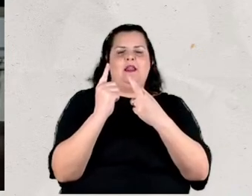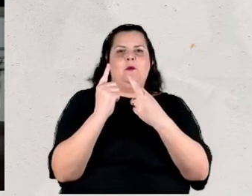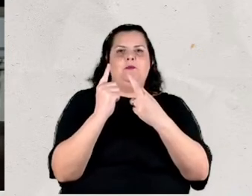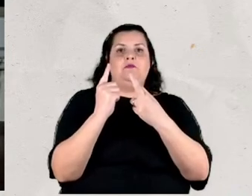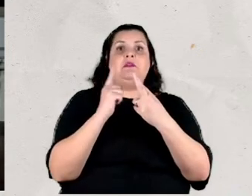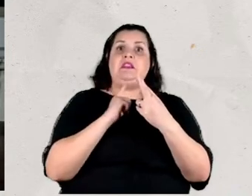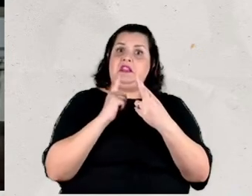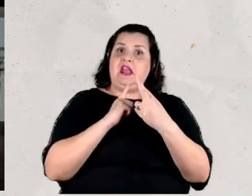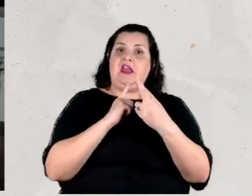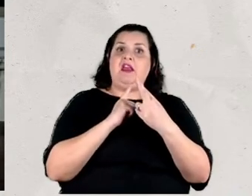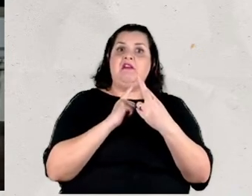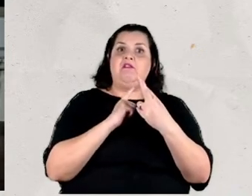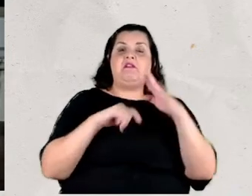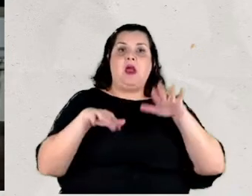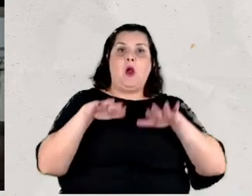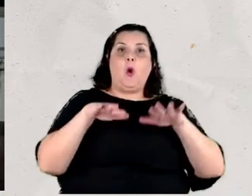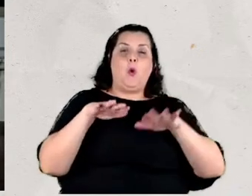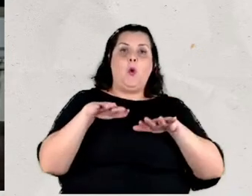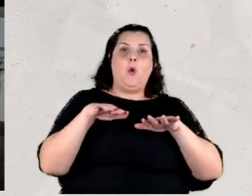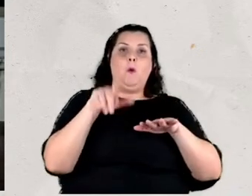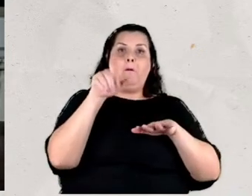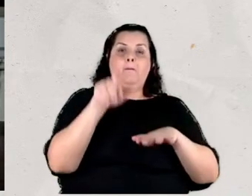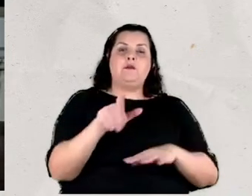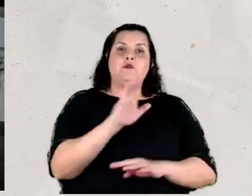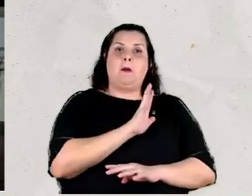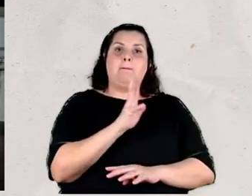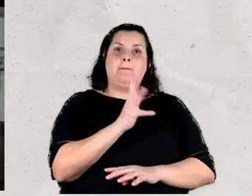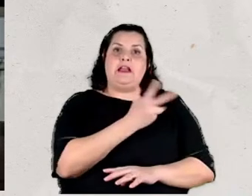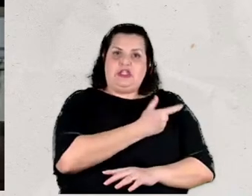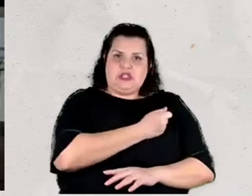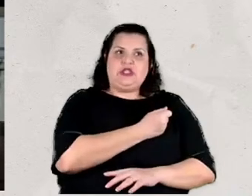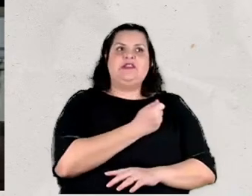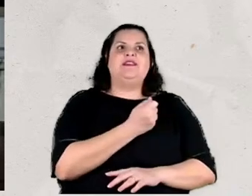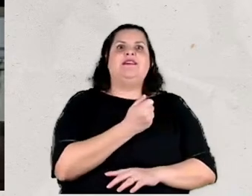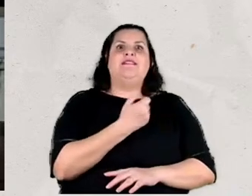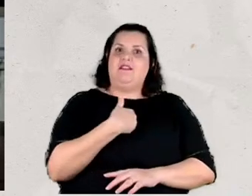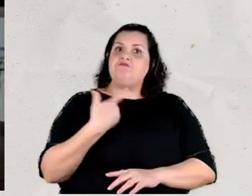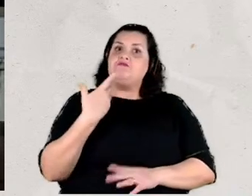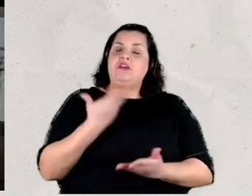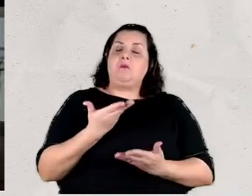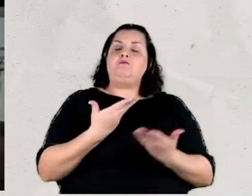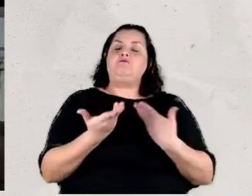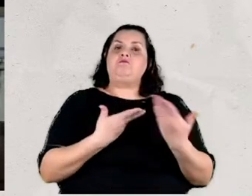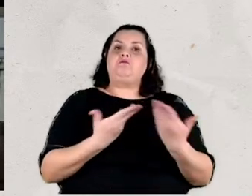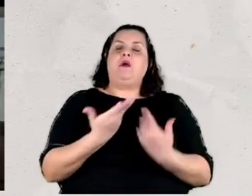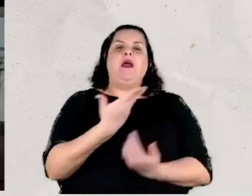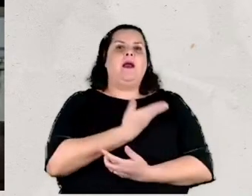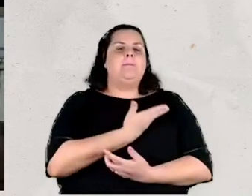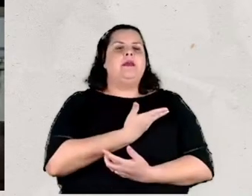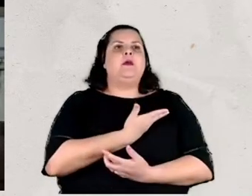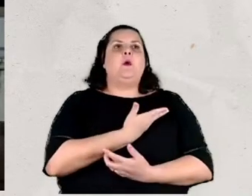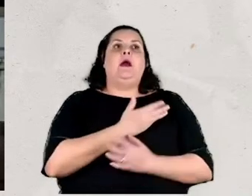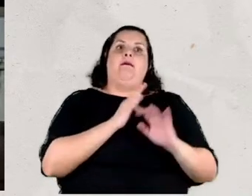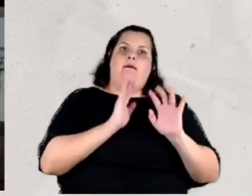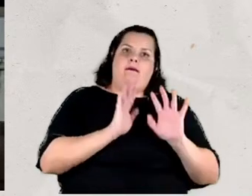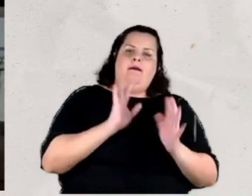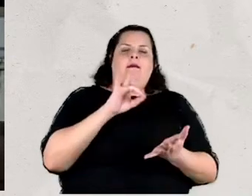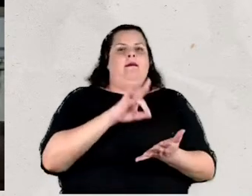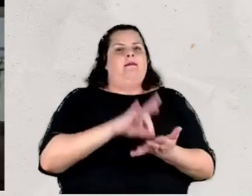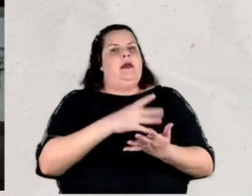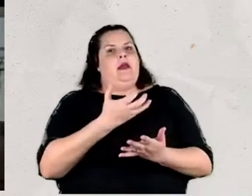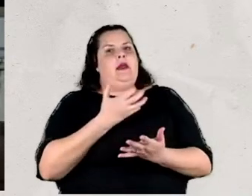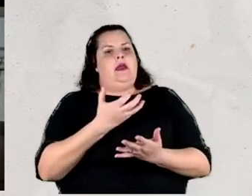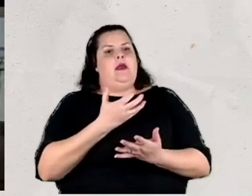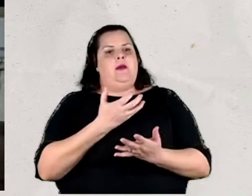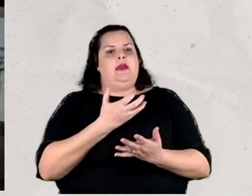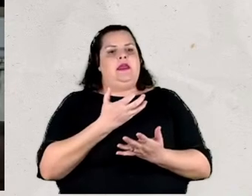reasons. One is I wanted to honor those Palestinians who had the goodwill and the